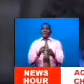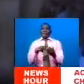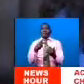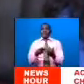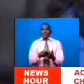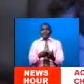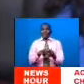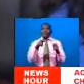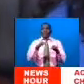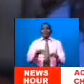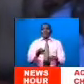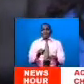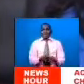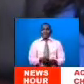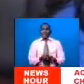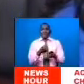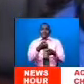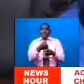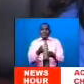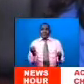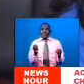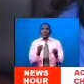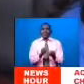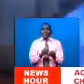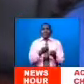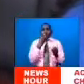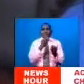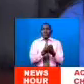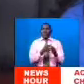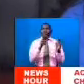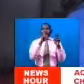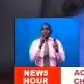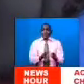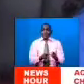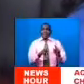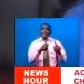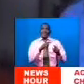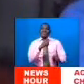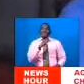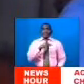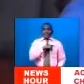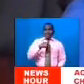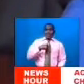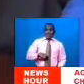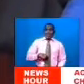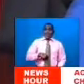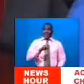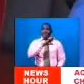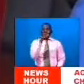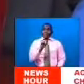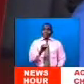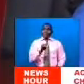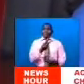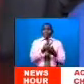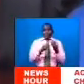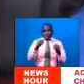of this forum, and it generated a lot of positive results. China and the African sides both agreed to